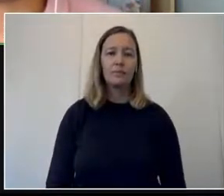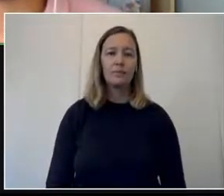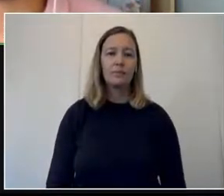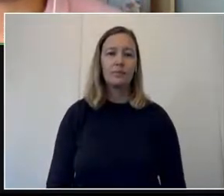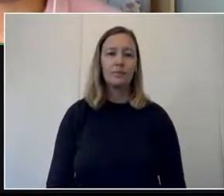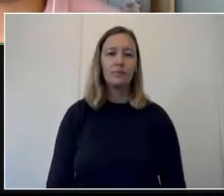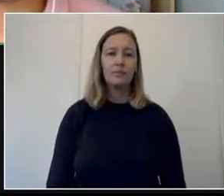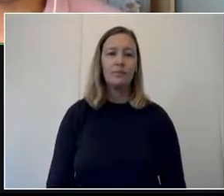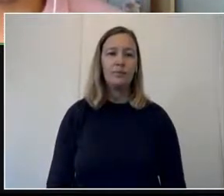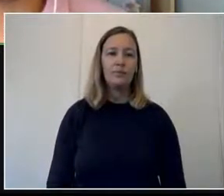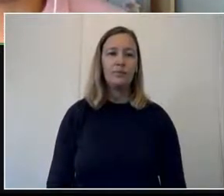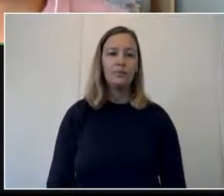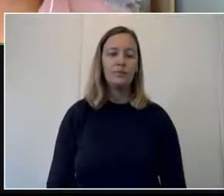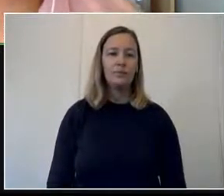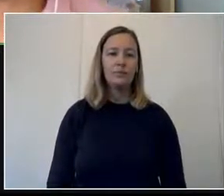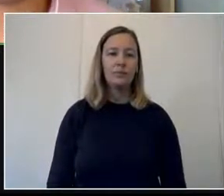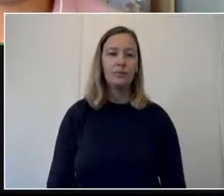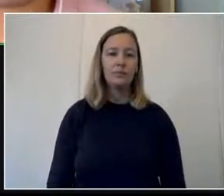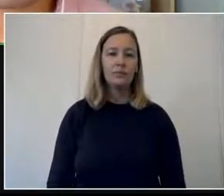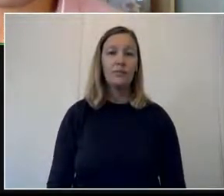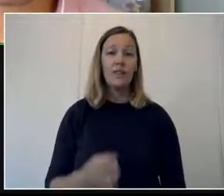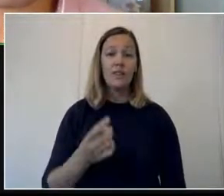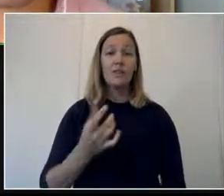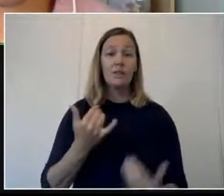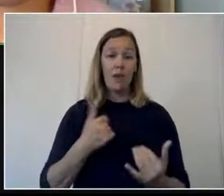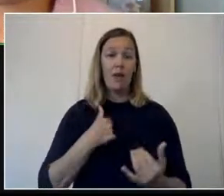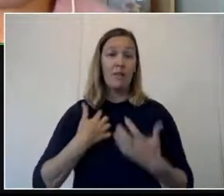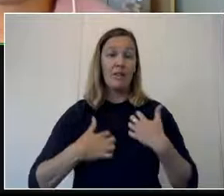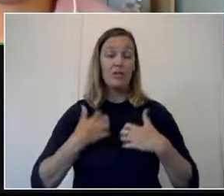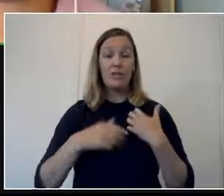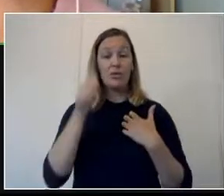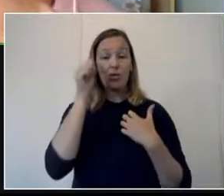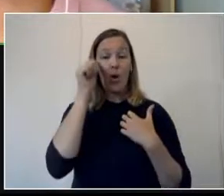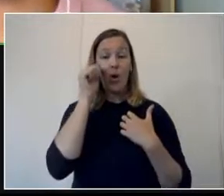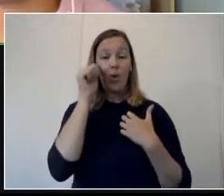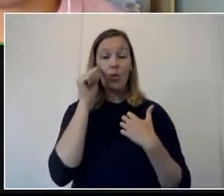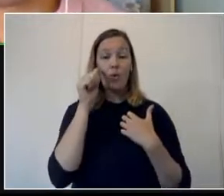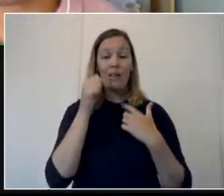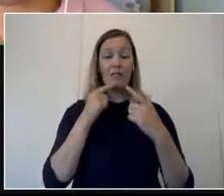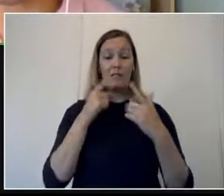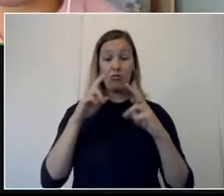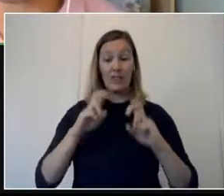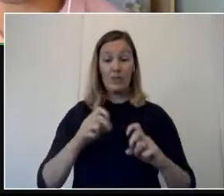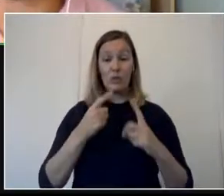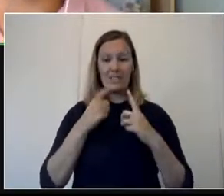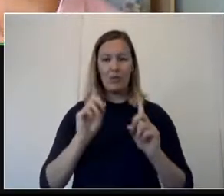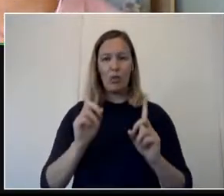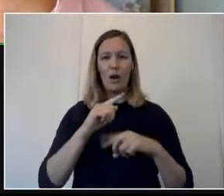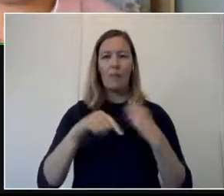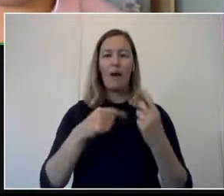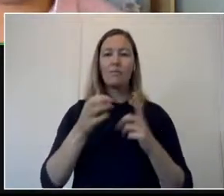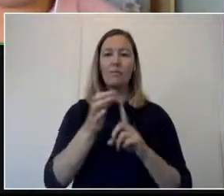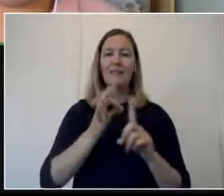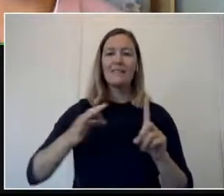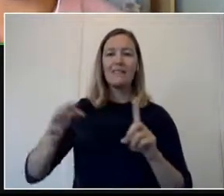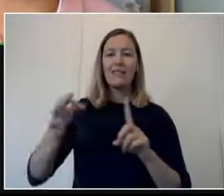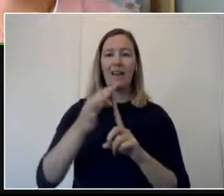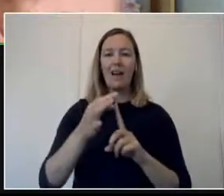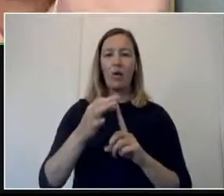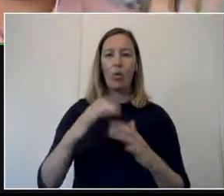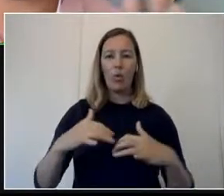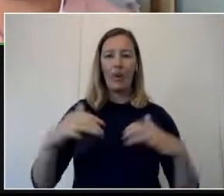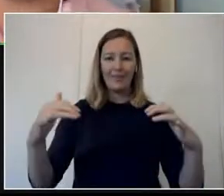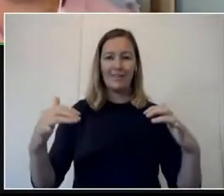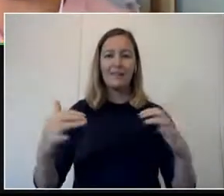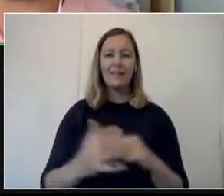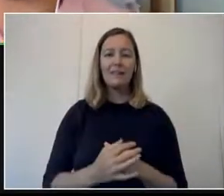see what the research has kind of said about Pasifika audiences and what they are